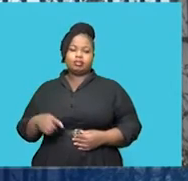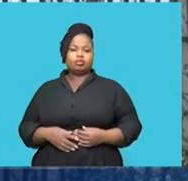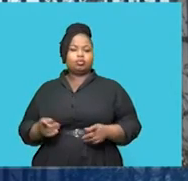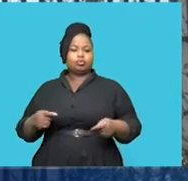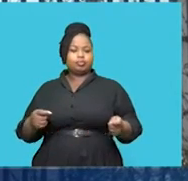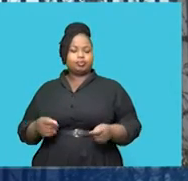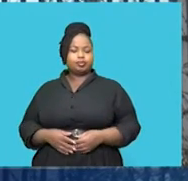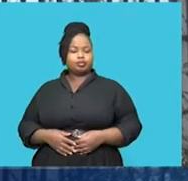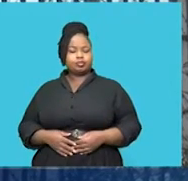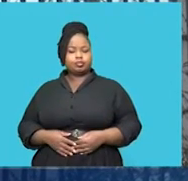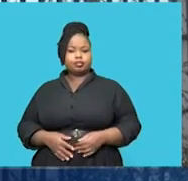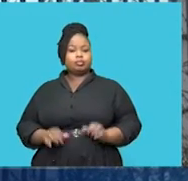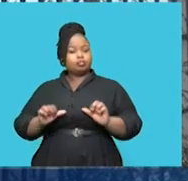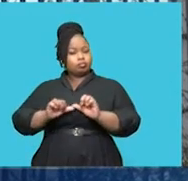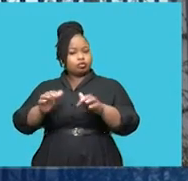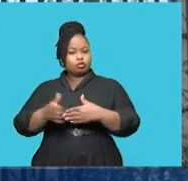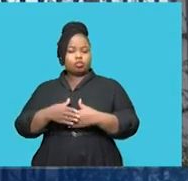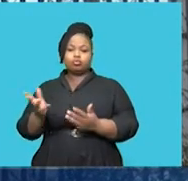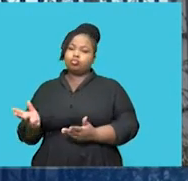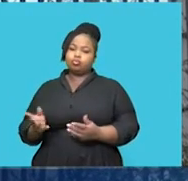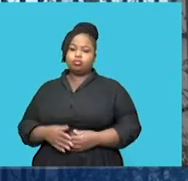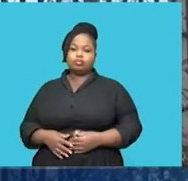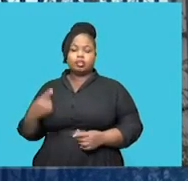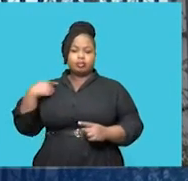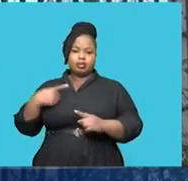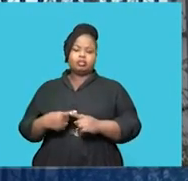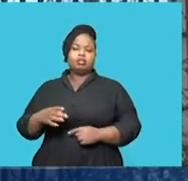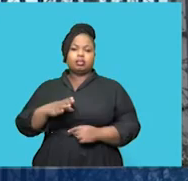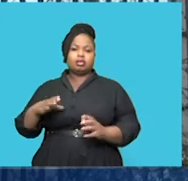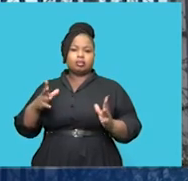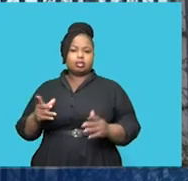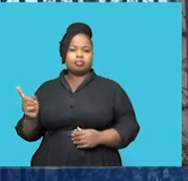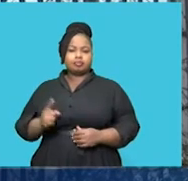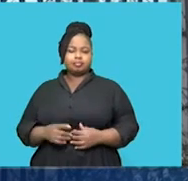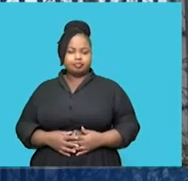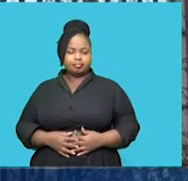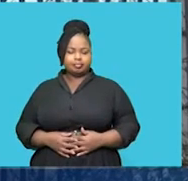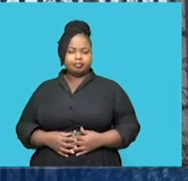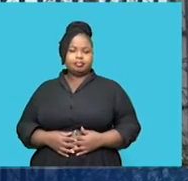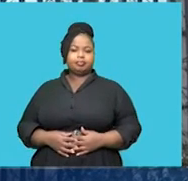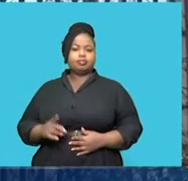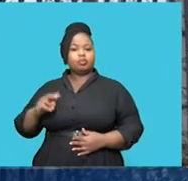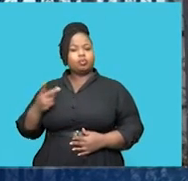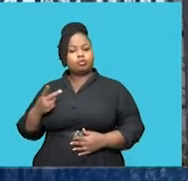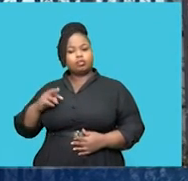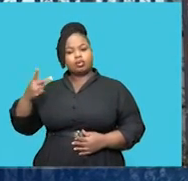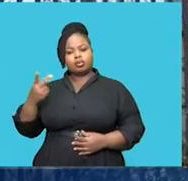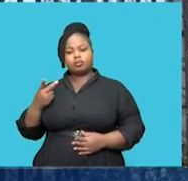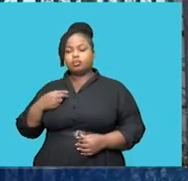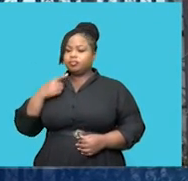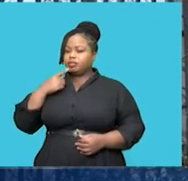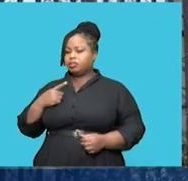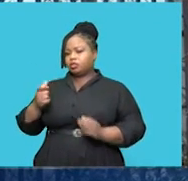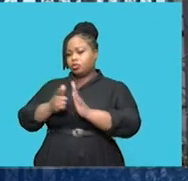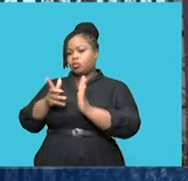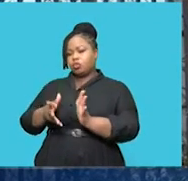supermarket. We'll continue closing like this until they find counselor. Kwelinye icala levenkile isiqithisele kugqwetha